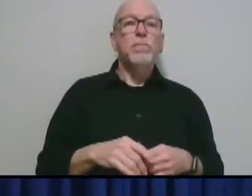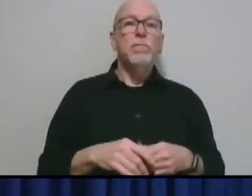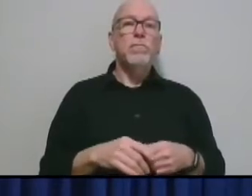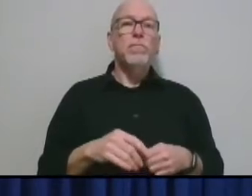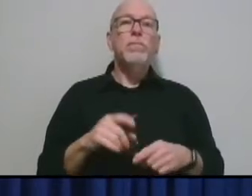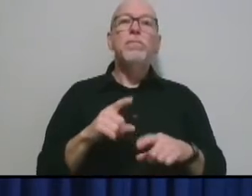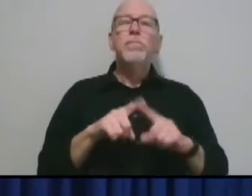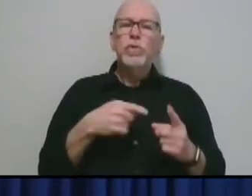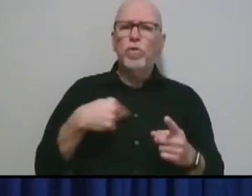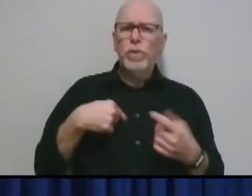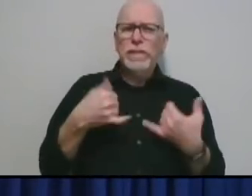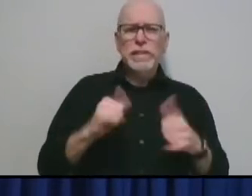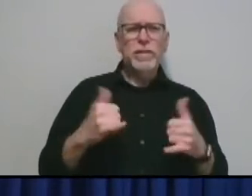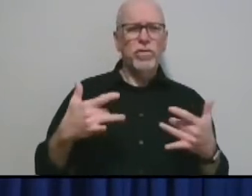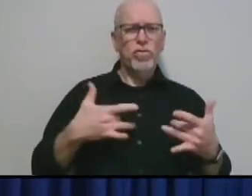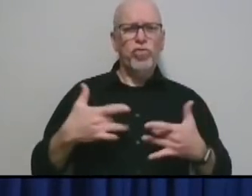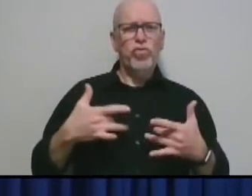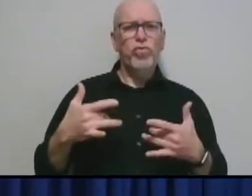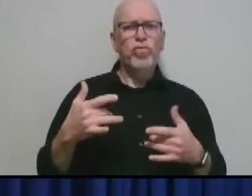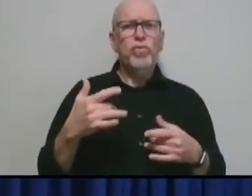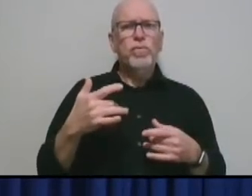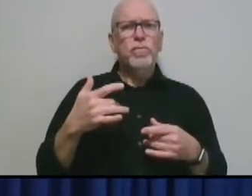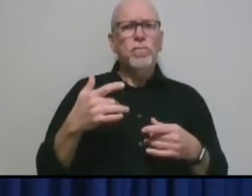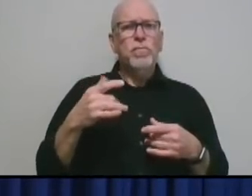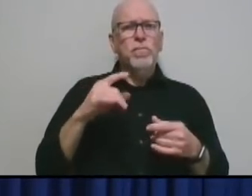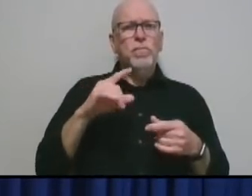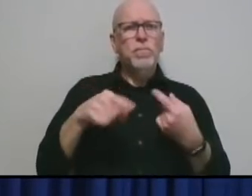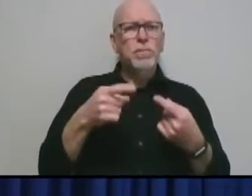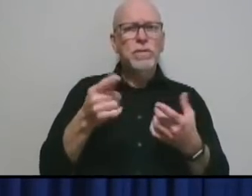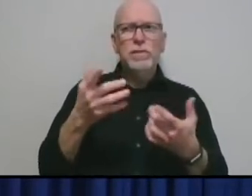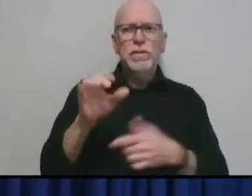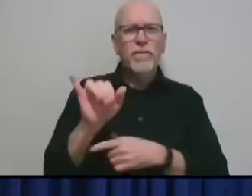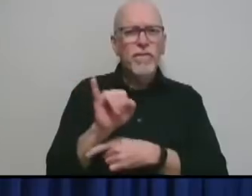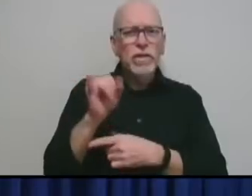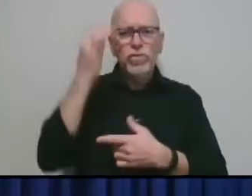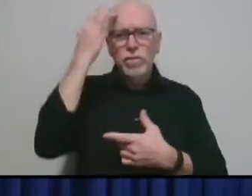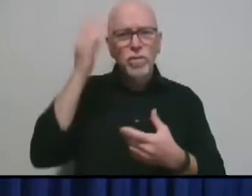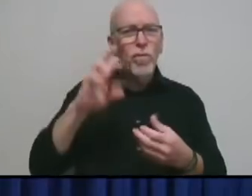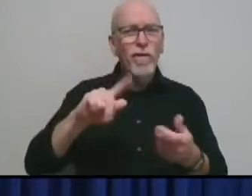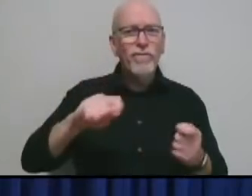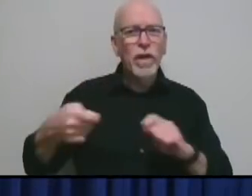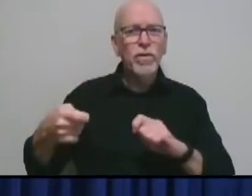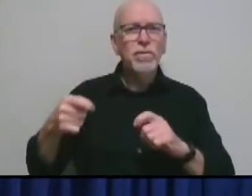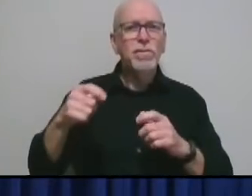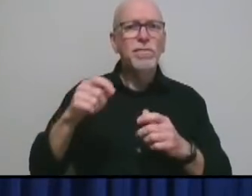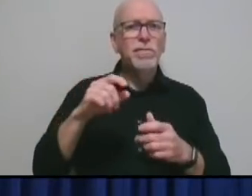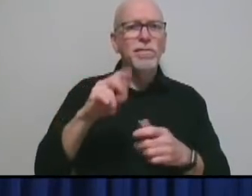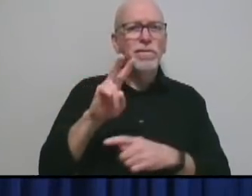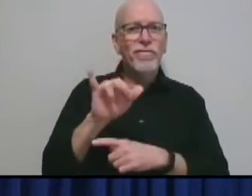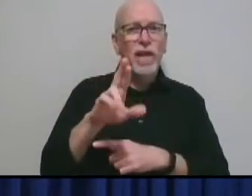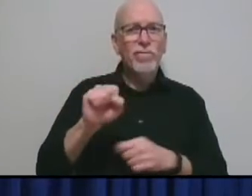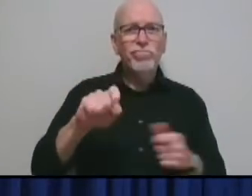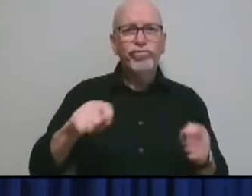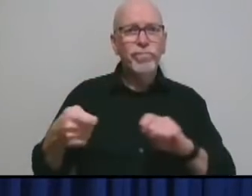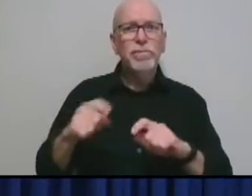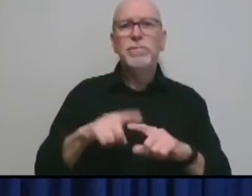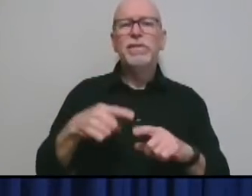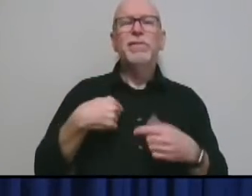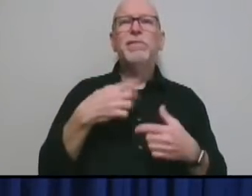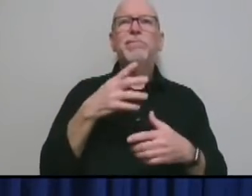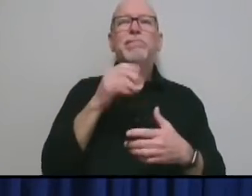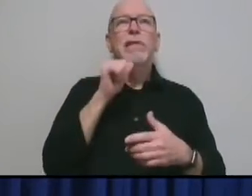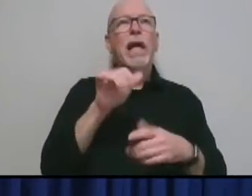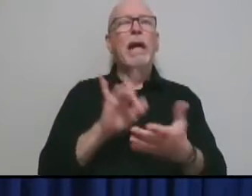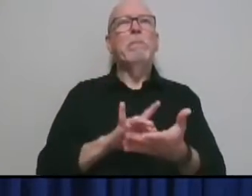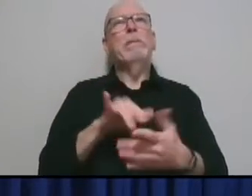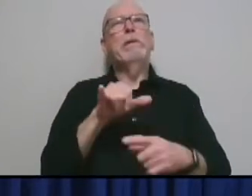we're still concerned about those potential reinfections or those variants. But again, this is not a medical term, but the space